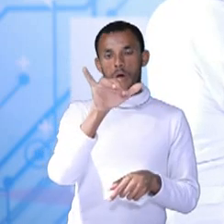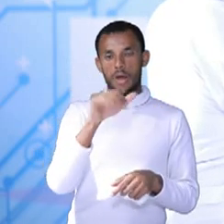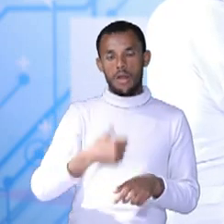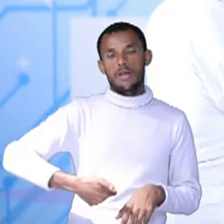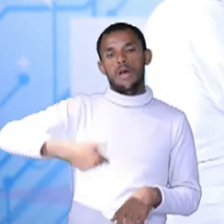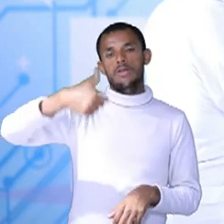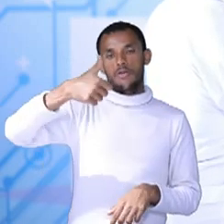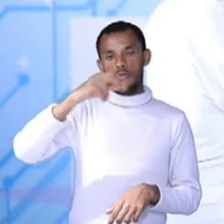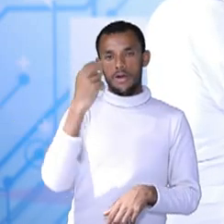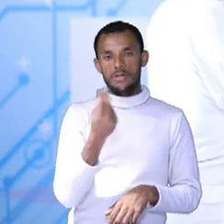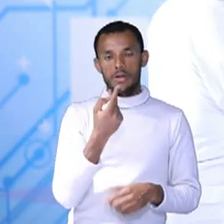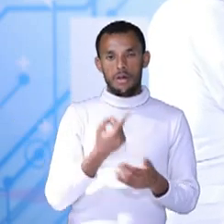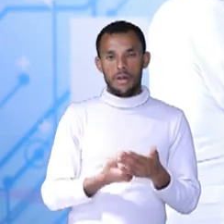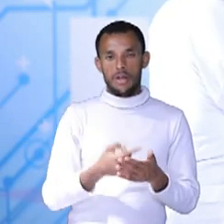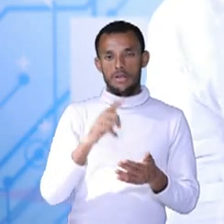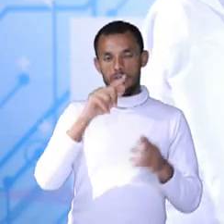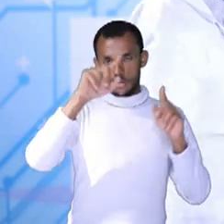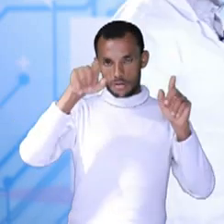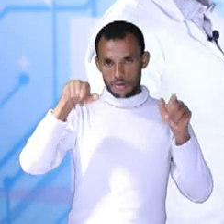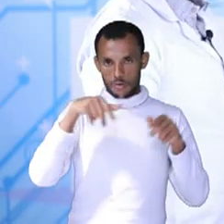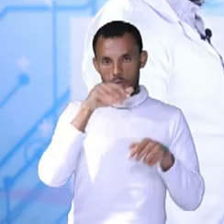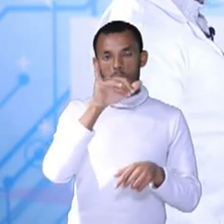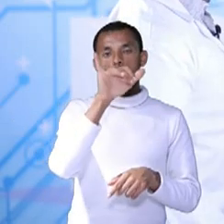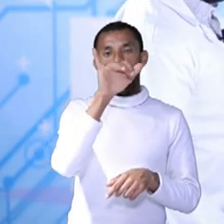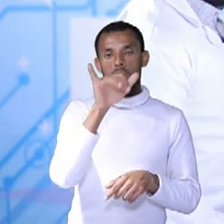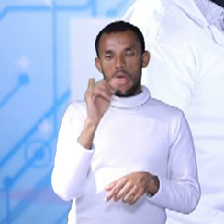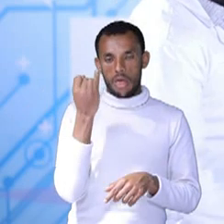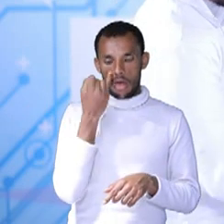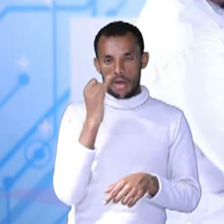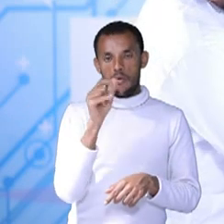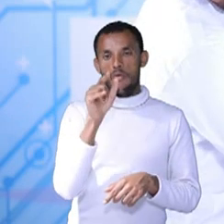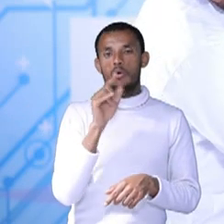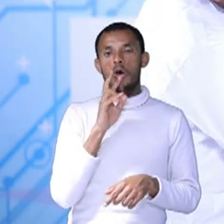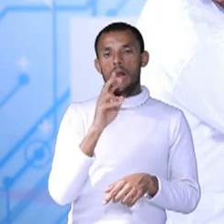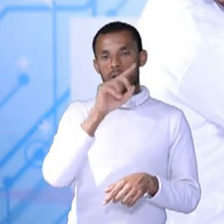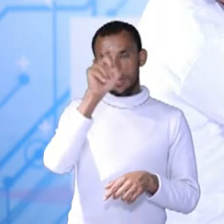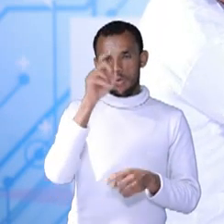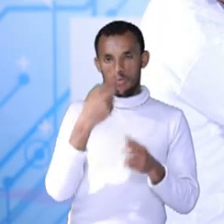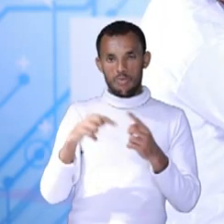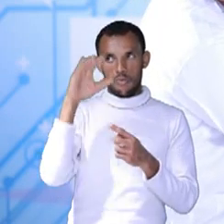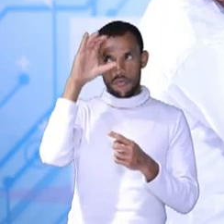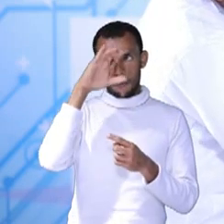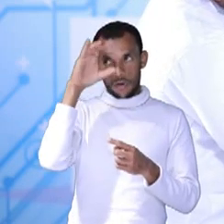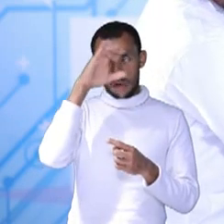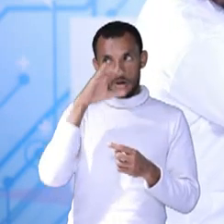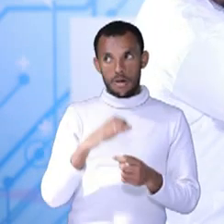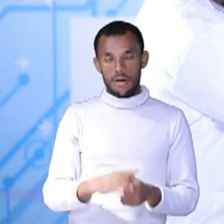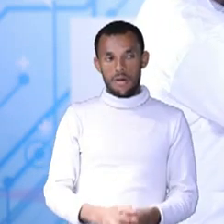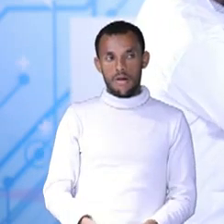other function here g of y. If you are asked to find